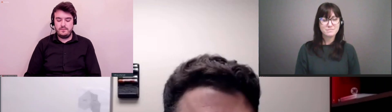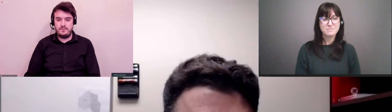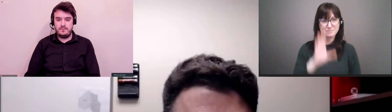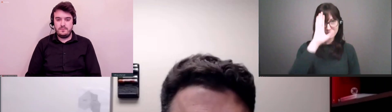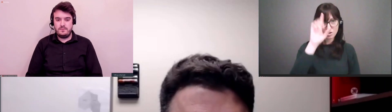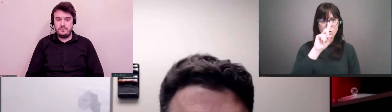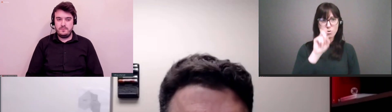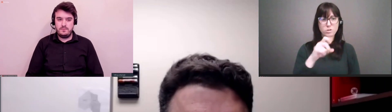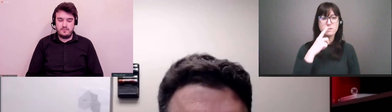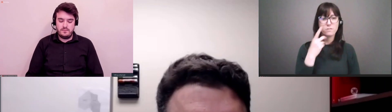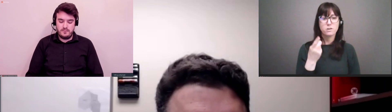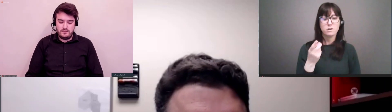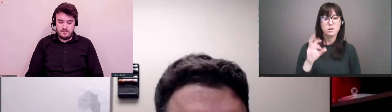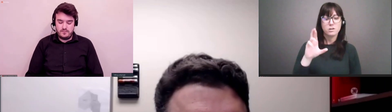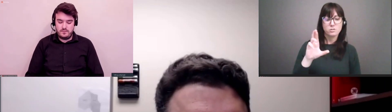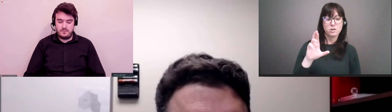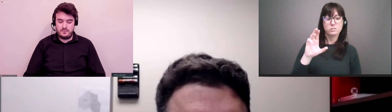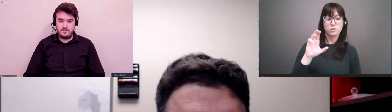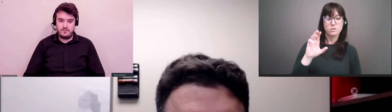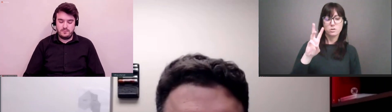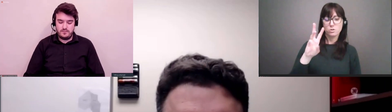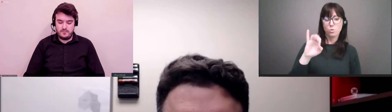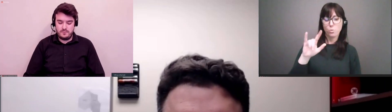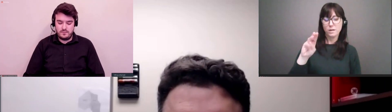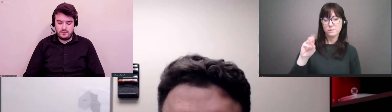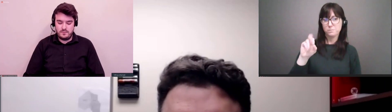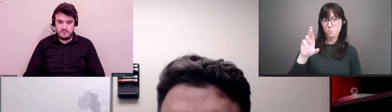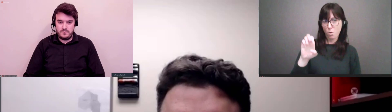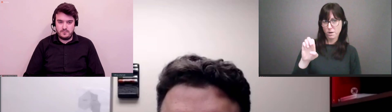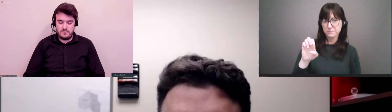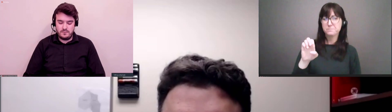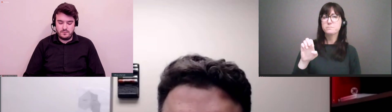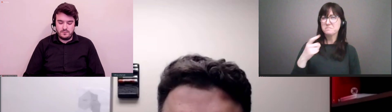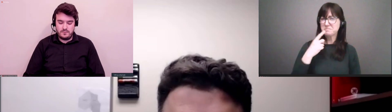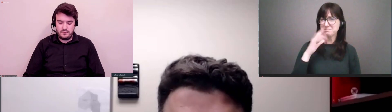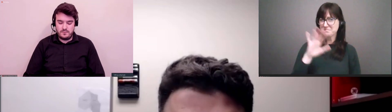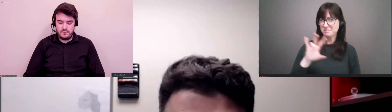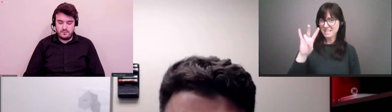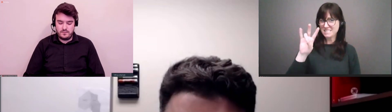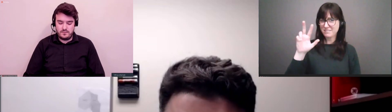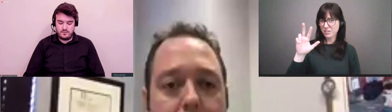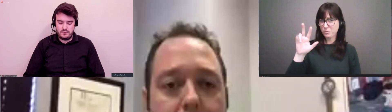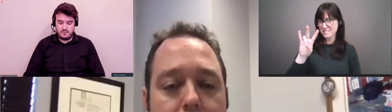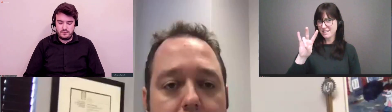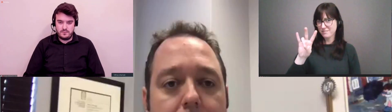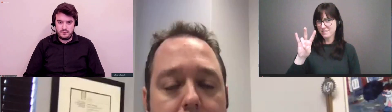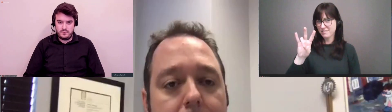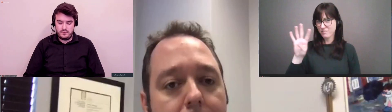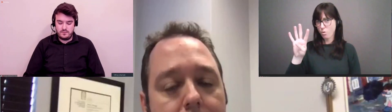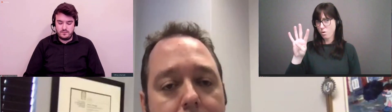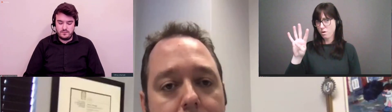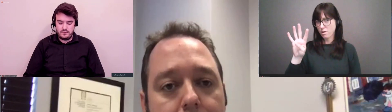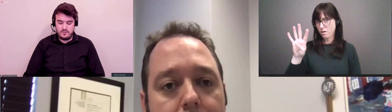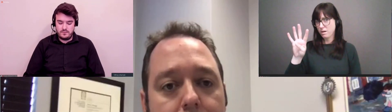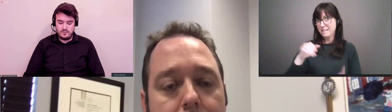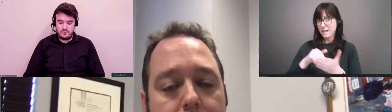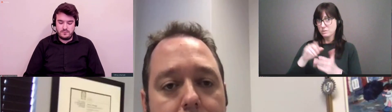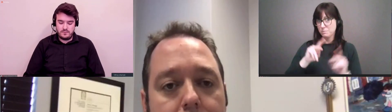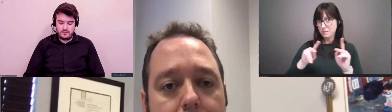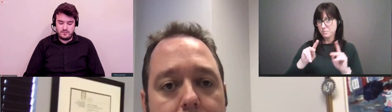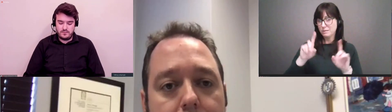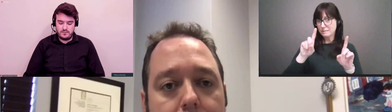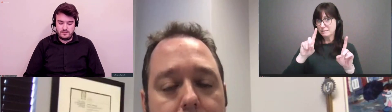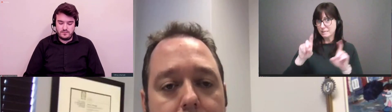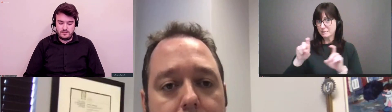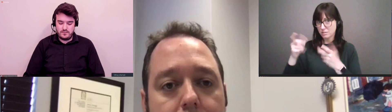for Dr. Malakny, or sorry, Dr. Wilmore. You had said there is about 7,400 people tested so far at the Brewer Assessment Center,